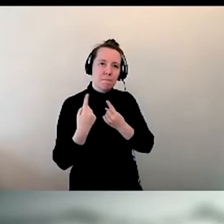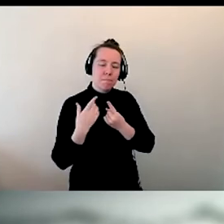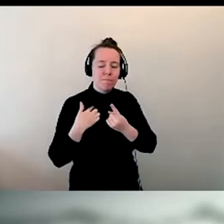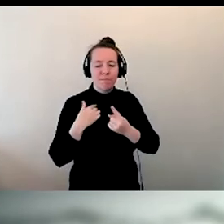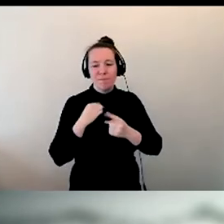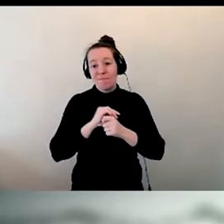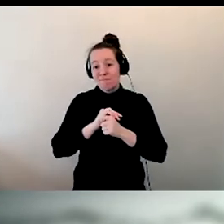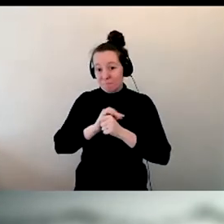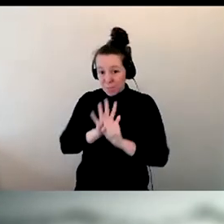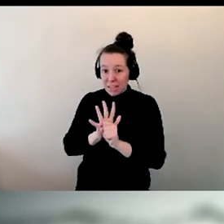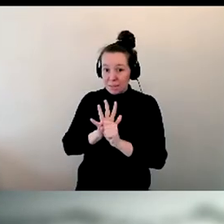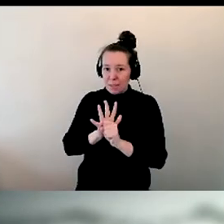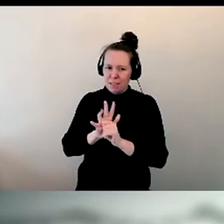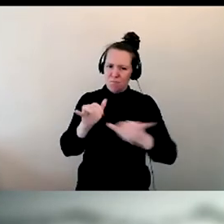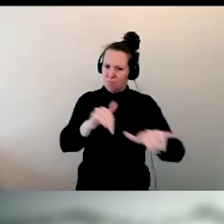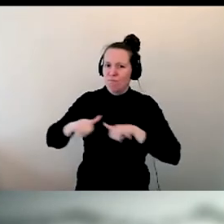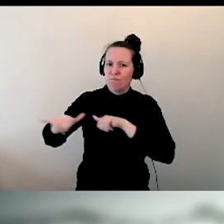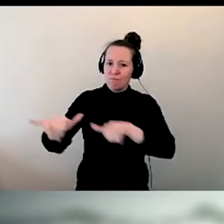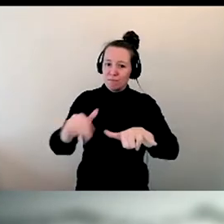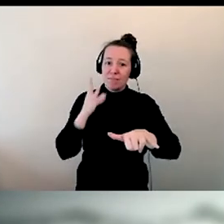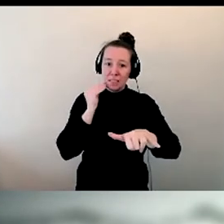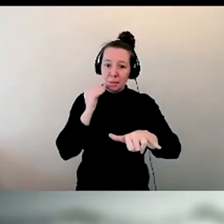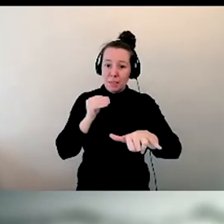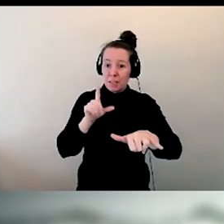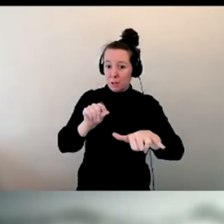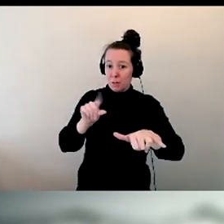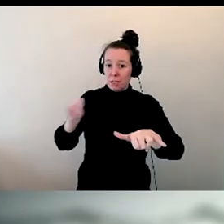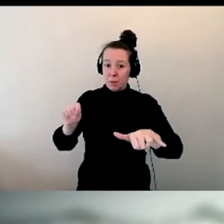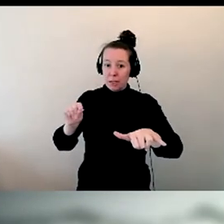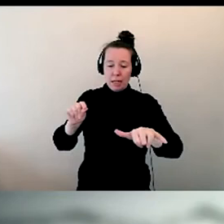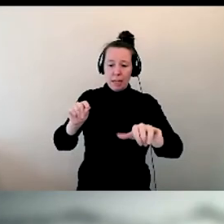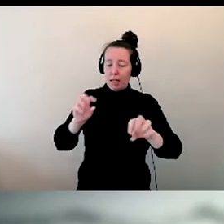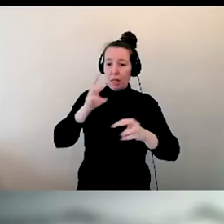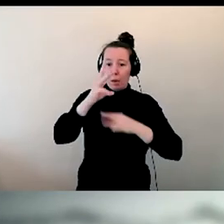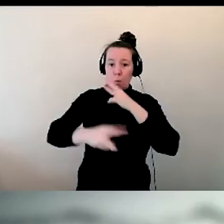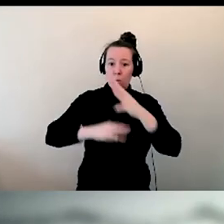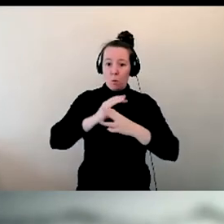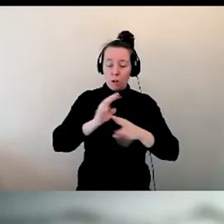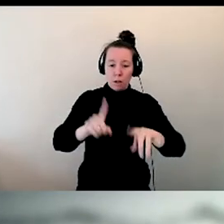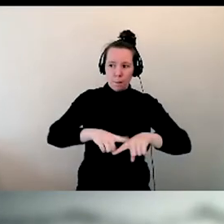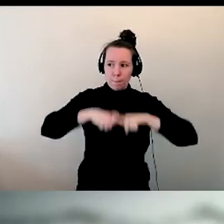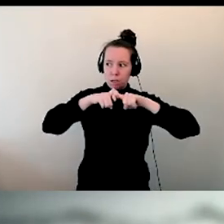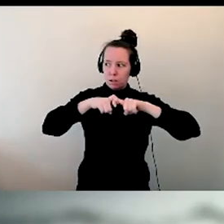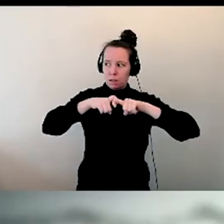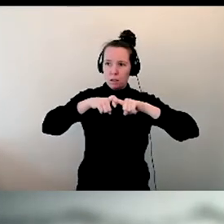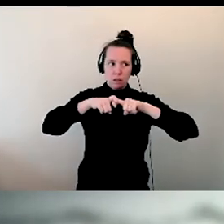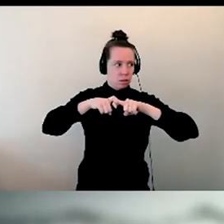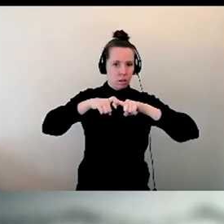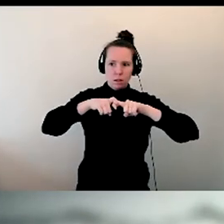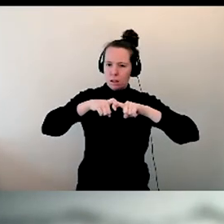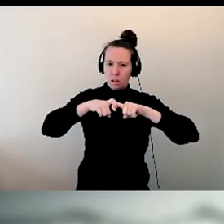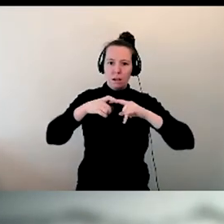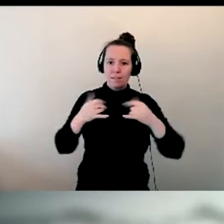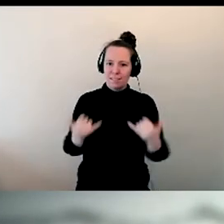pandemic in 2020, when the world kind of stopped for a little bit, and all of a sudden there was a little bit more time